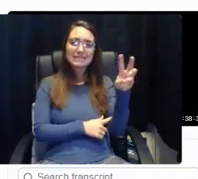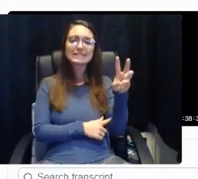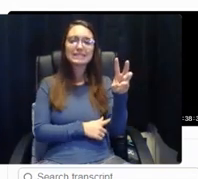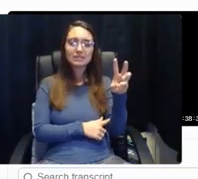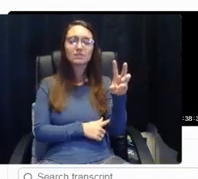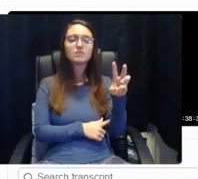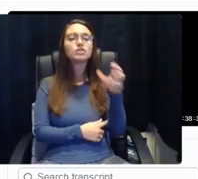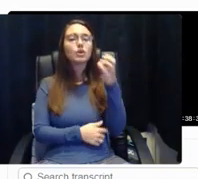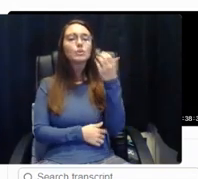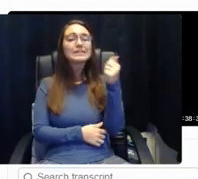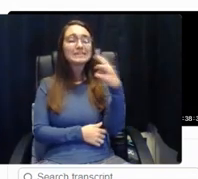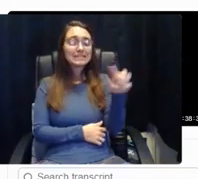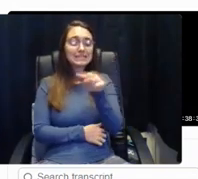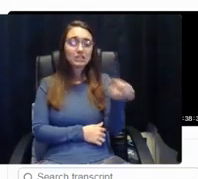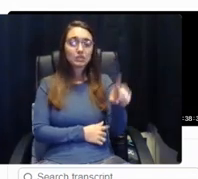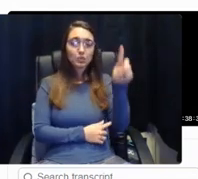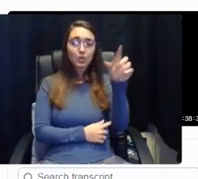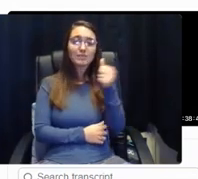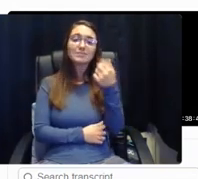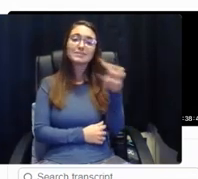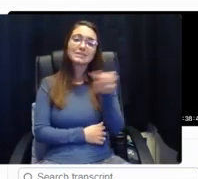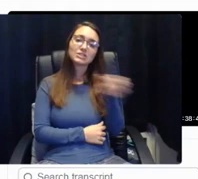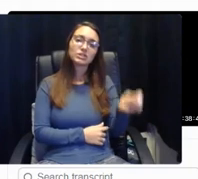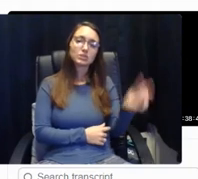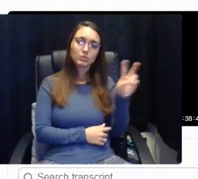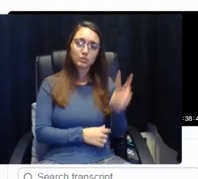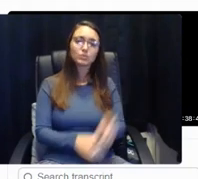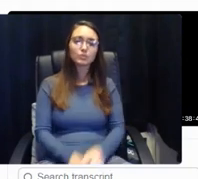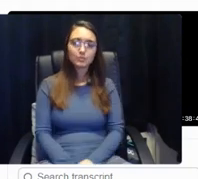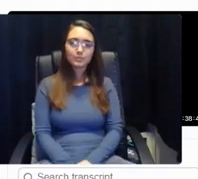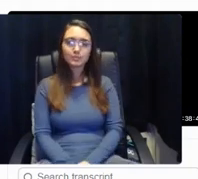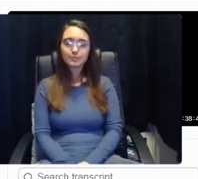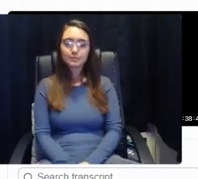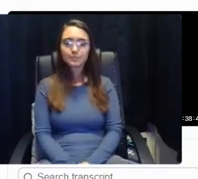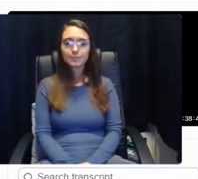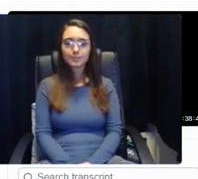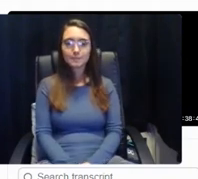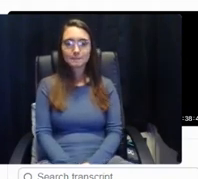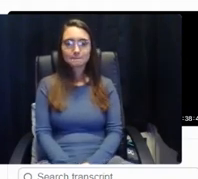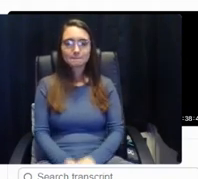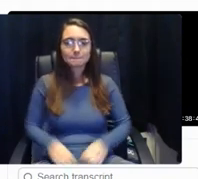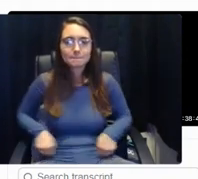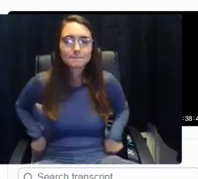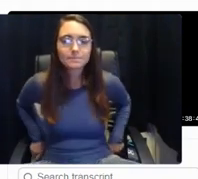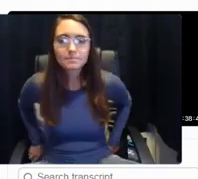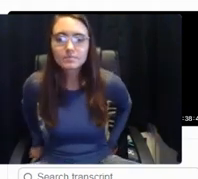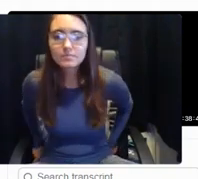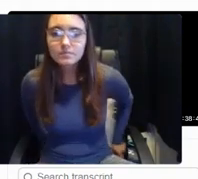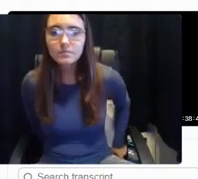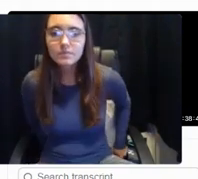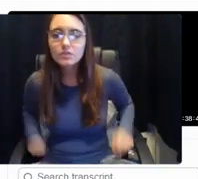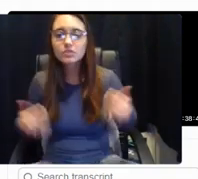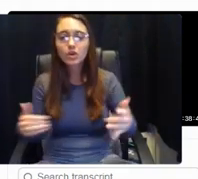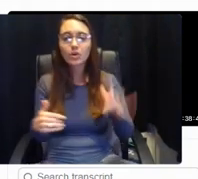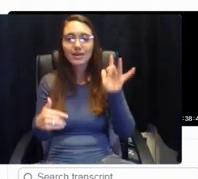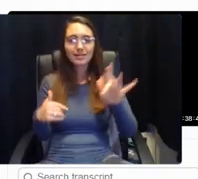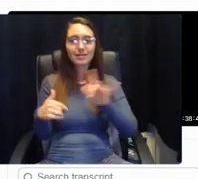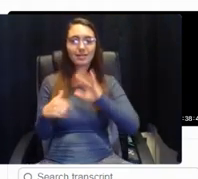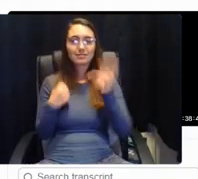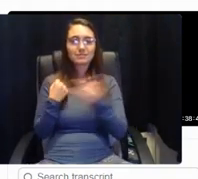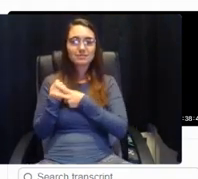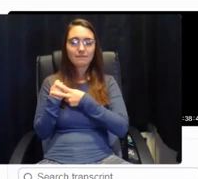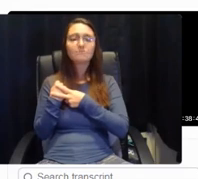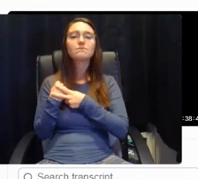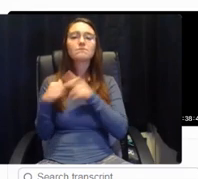will be 16-1 and 16-2. So if you load that particular file as a